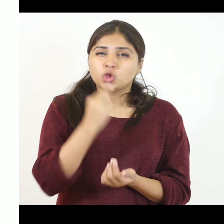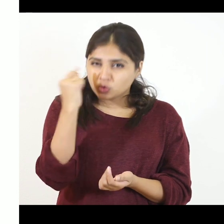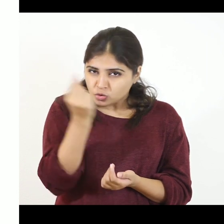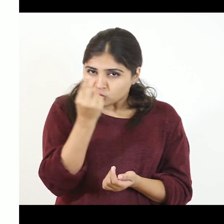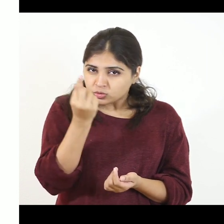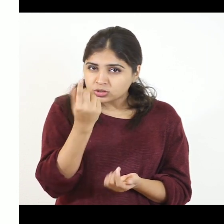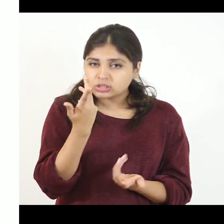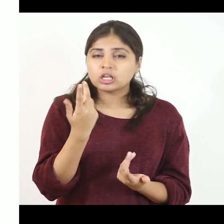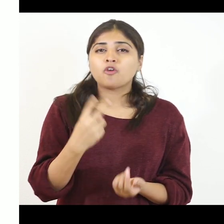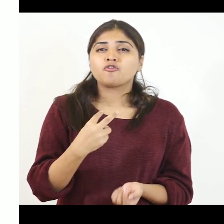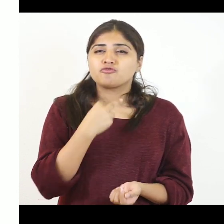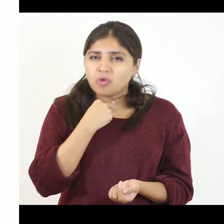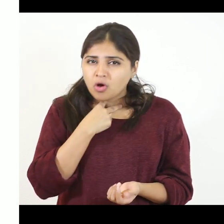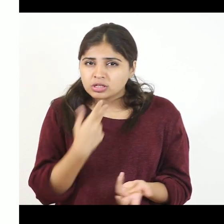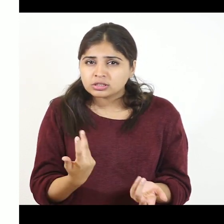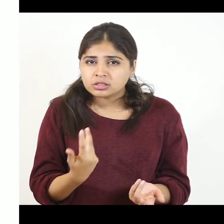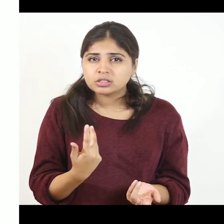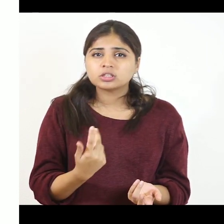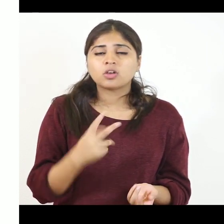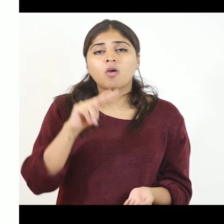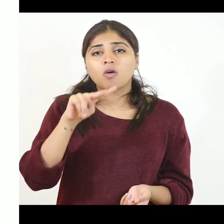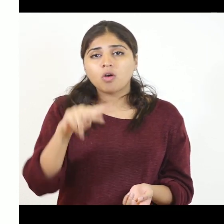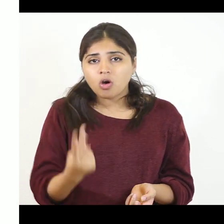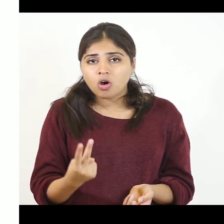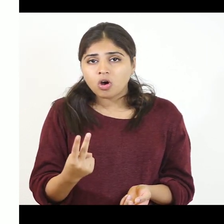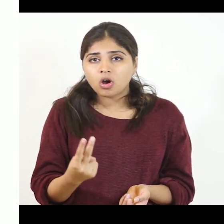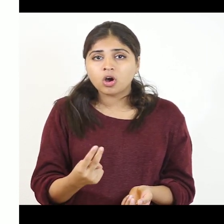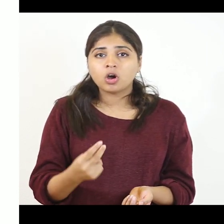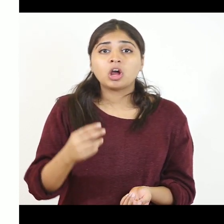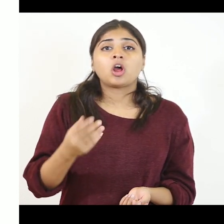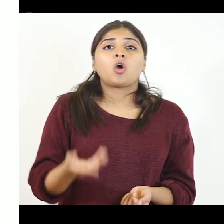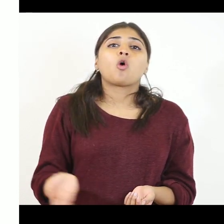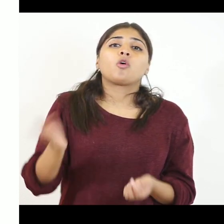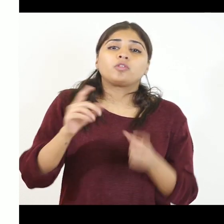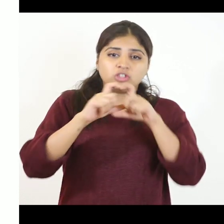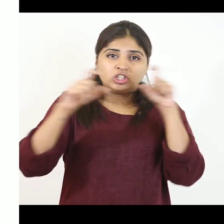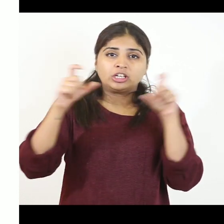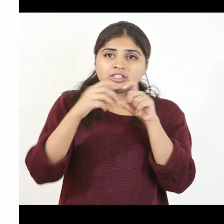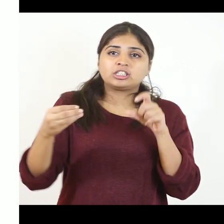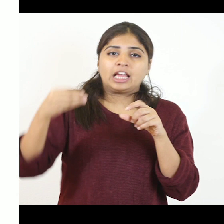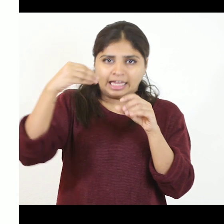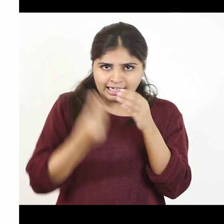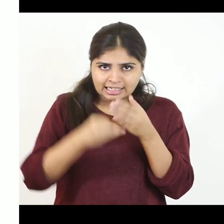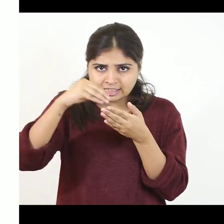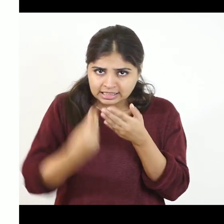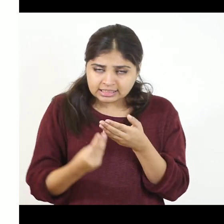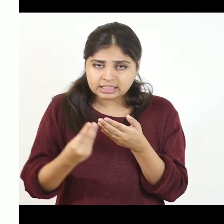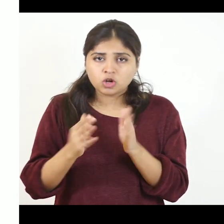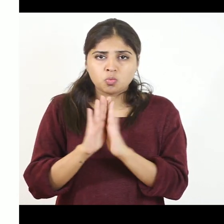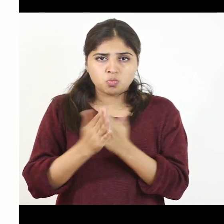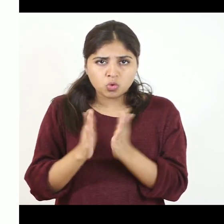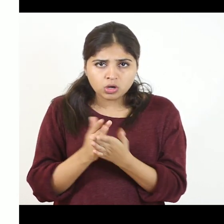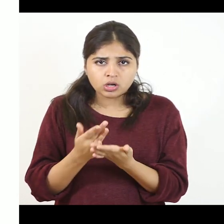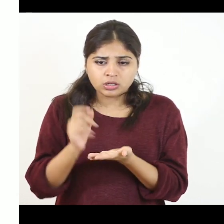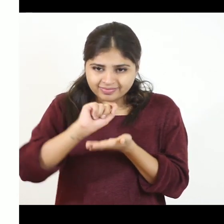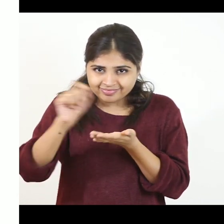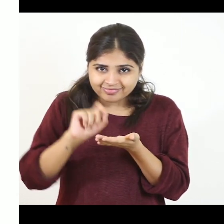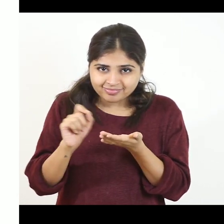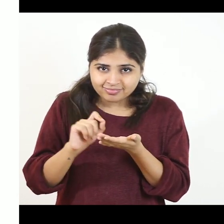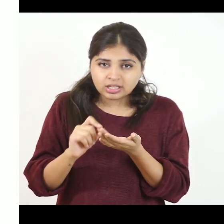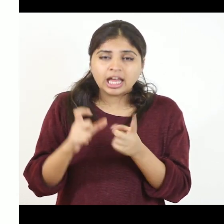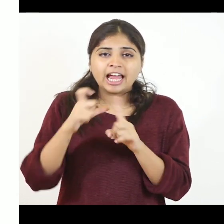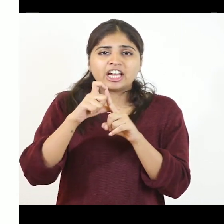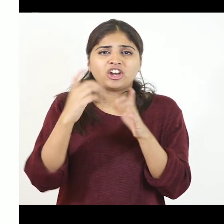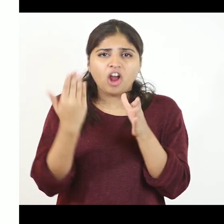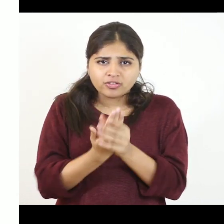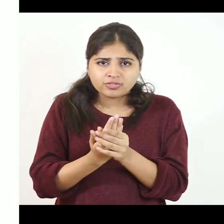tampering, falsification or unauthorized overwriting of checks, receipt books,